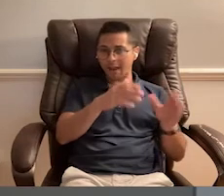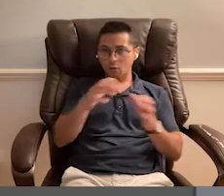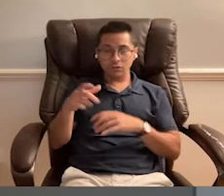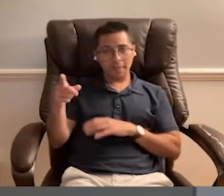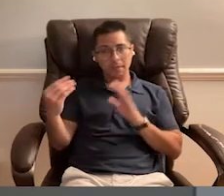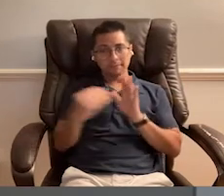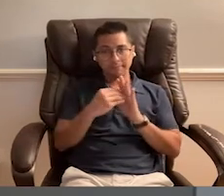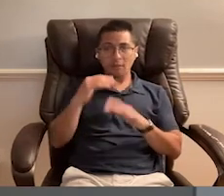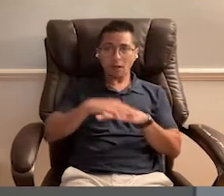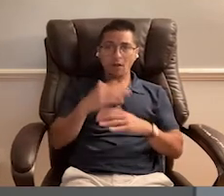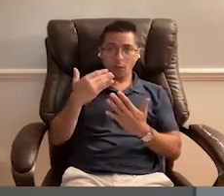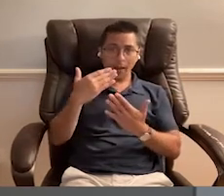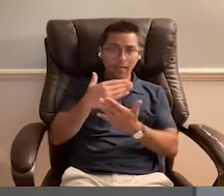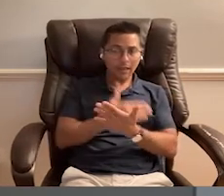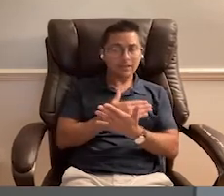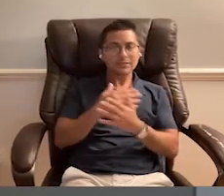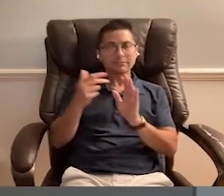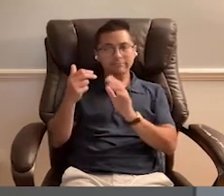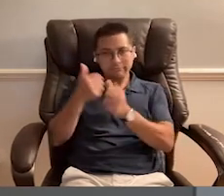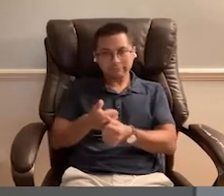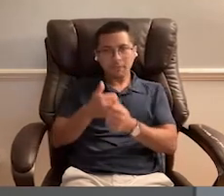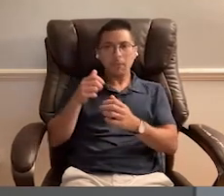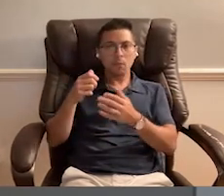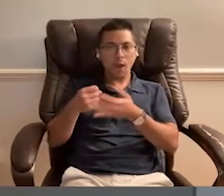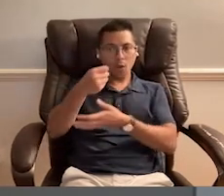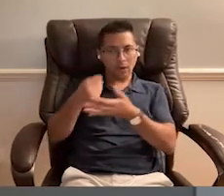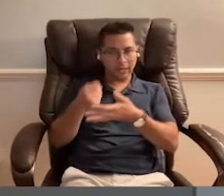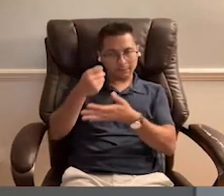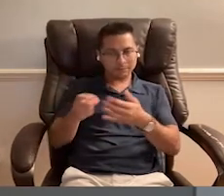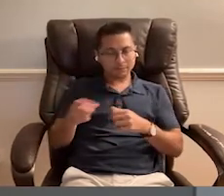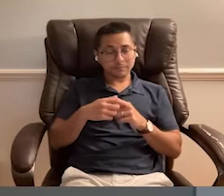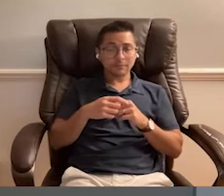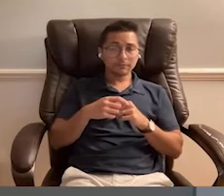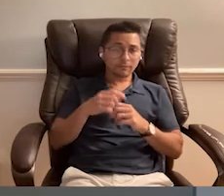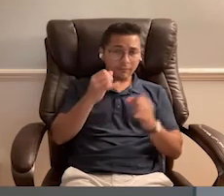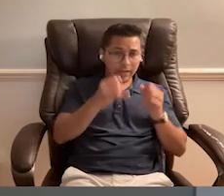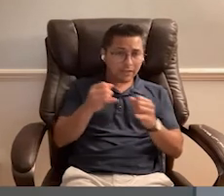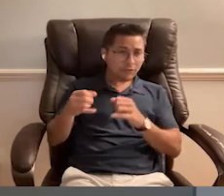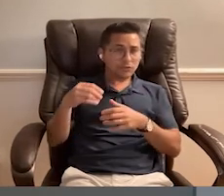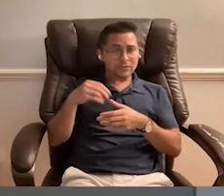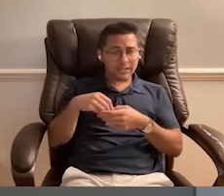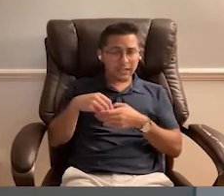7 priority categories. So they are placed on the waiting list by priorities.